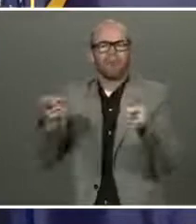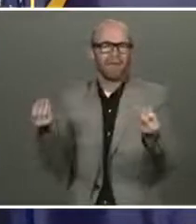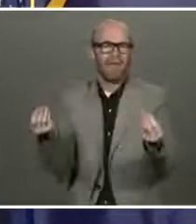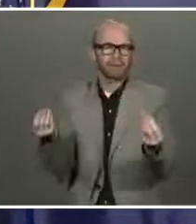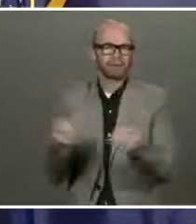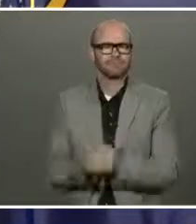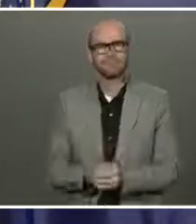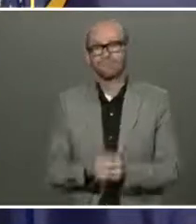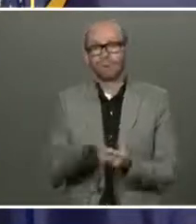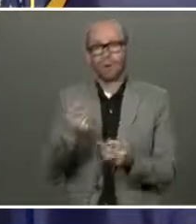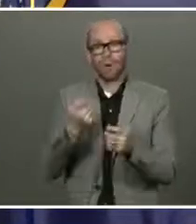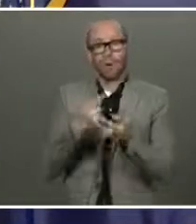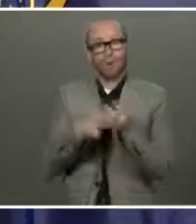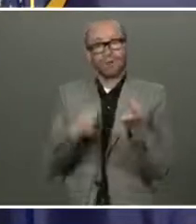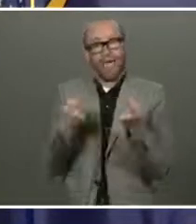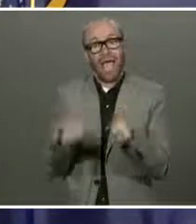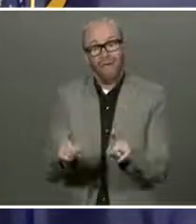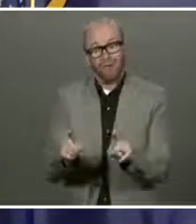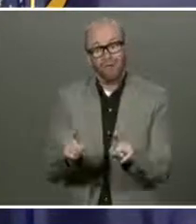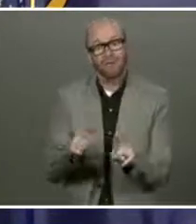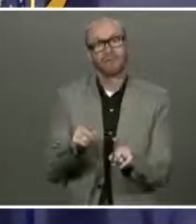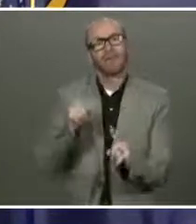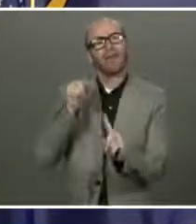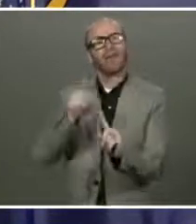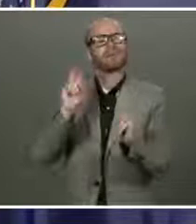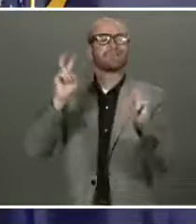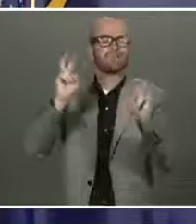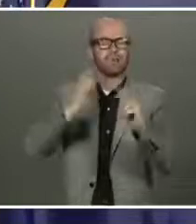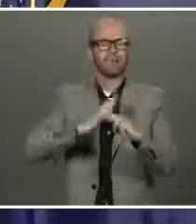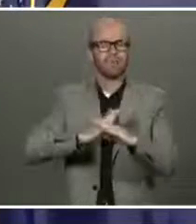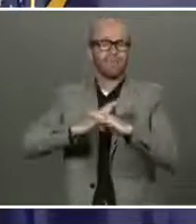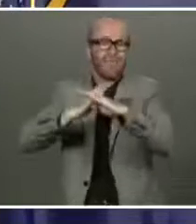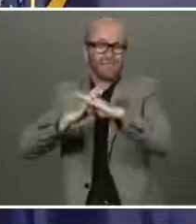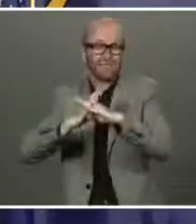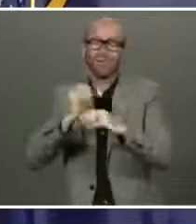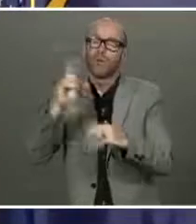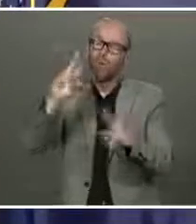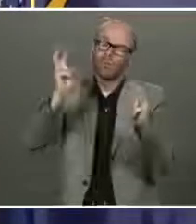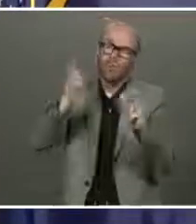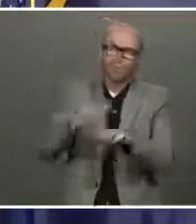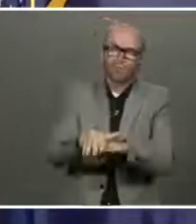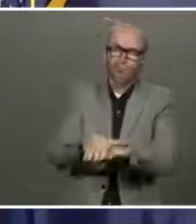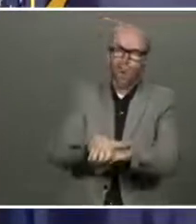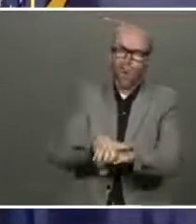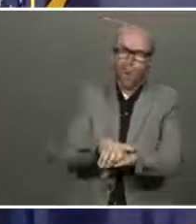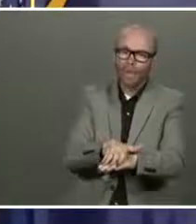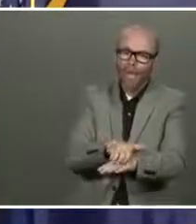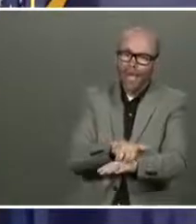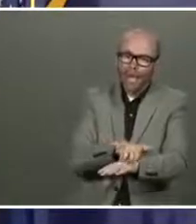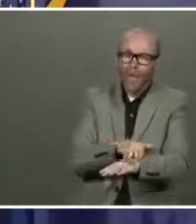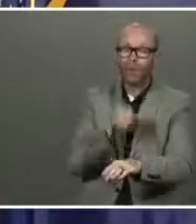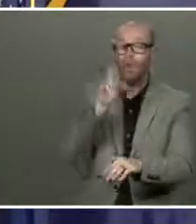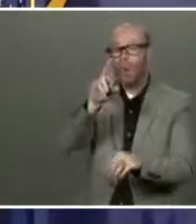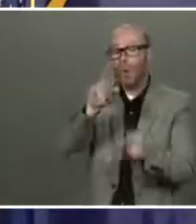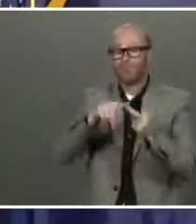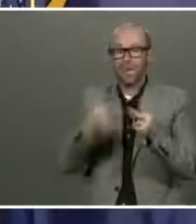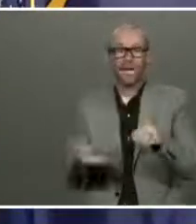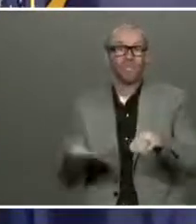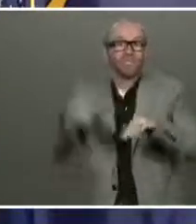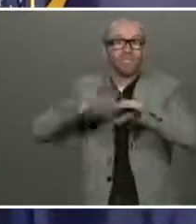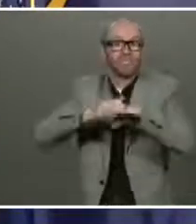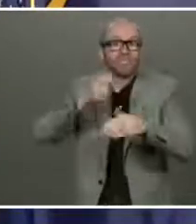Unfortunately, what it has done is it has prevented or greatly slowed down or greatly increased the cost of